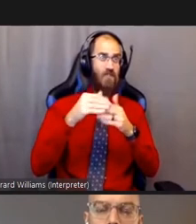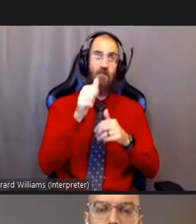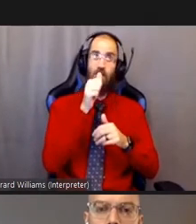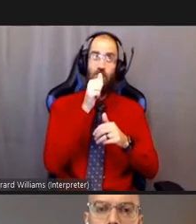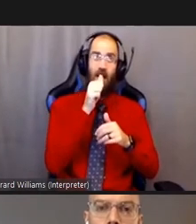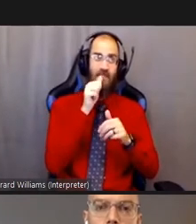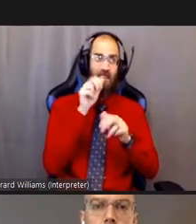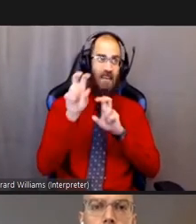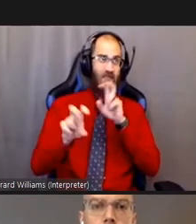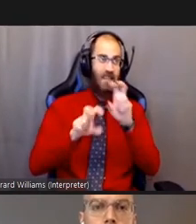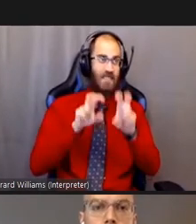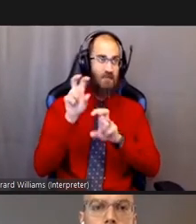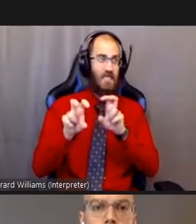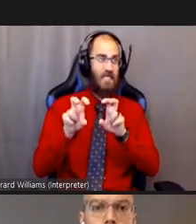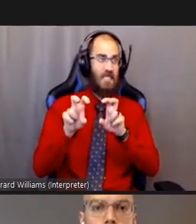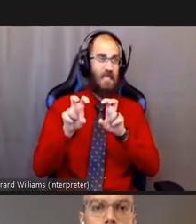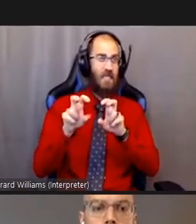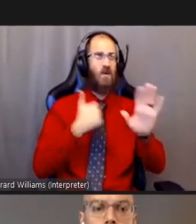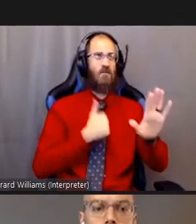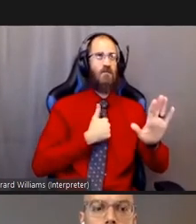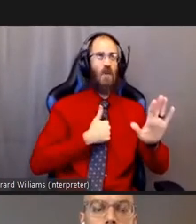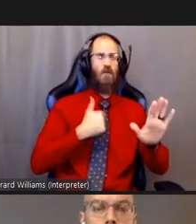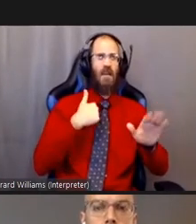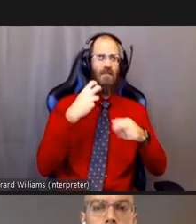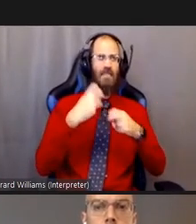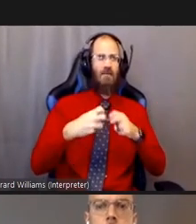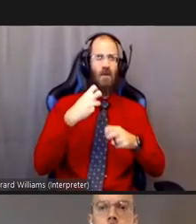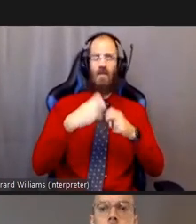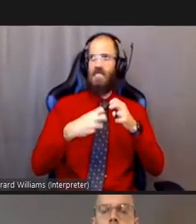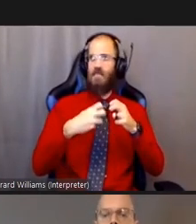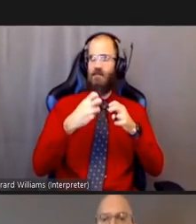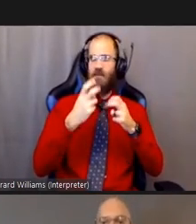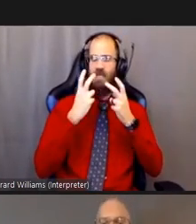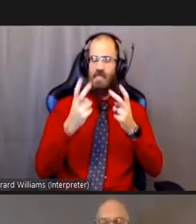Oops, I'm sorry, I'm having difficulty seeing the full screen.